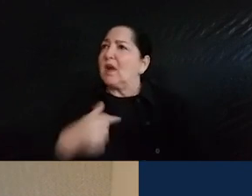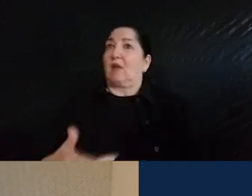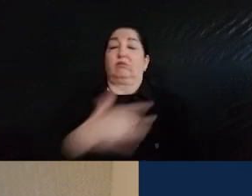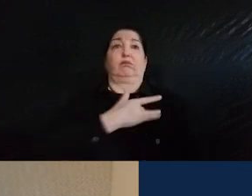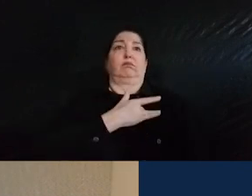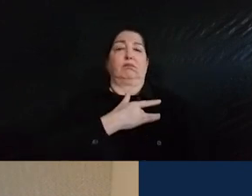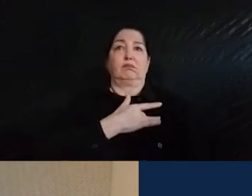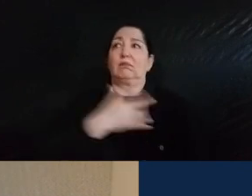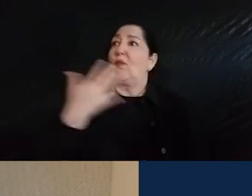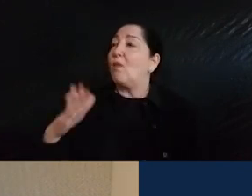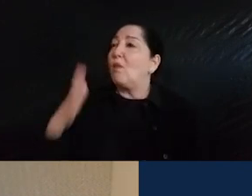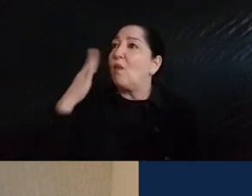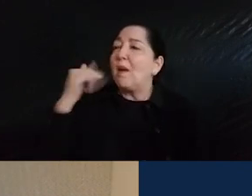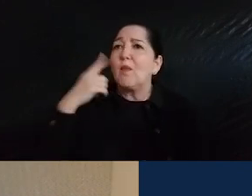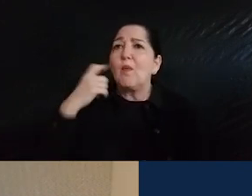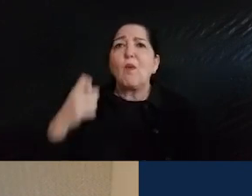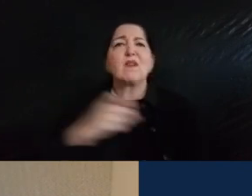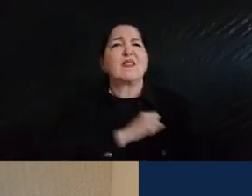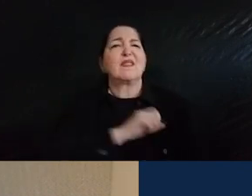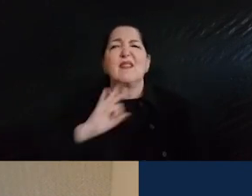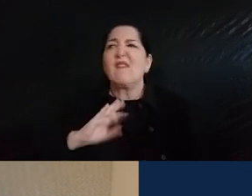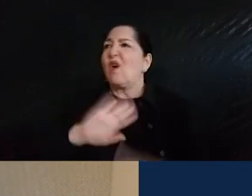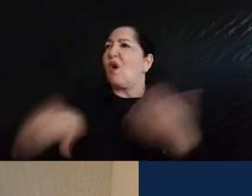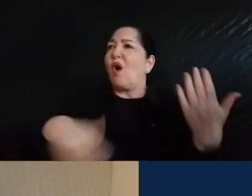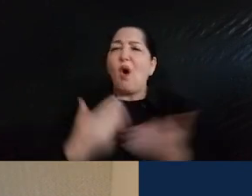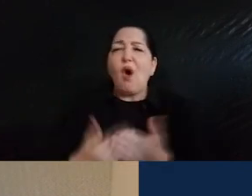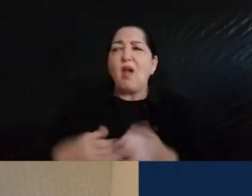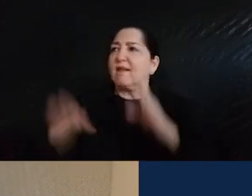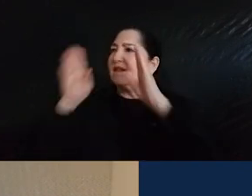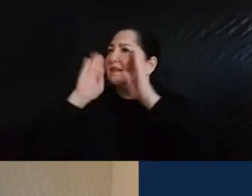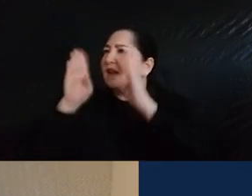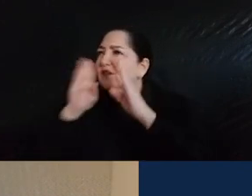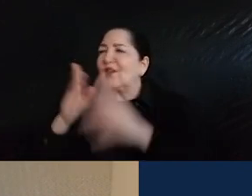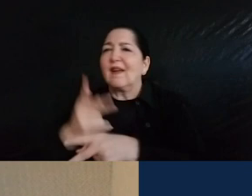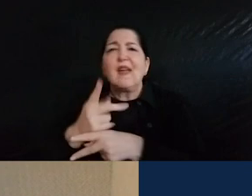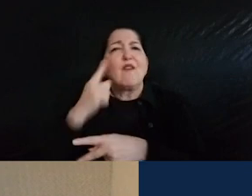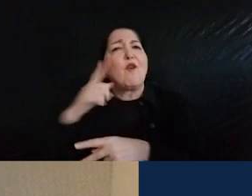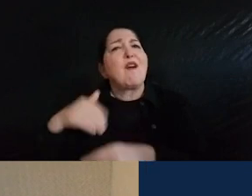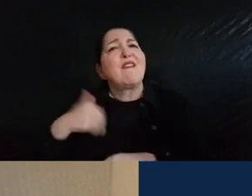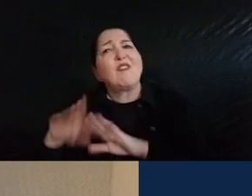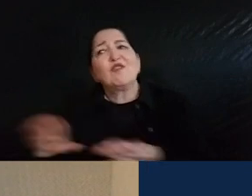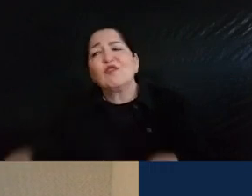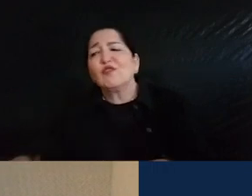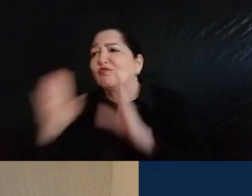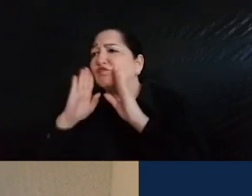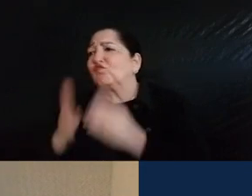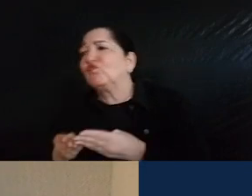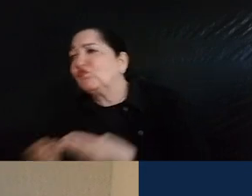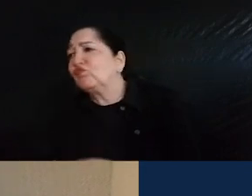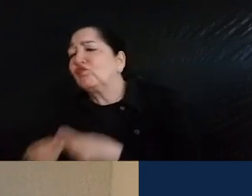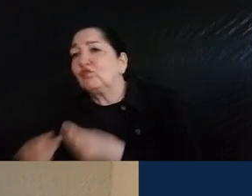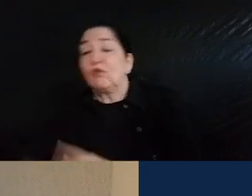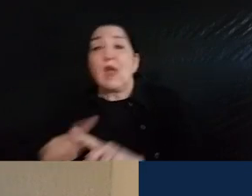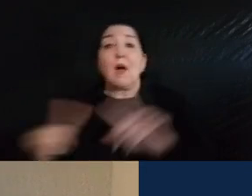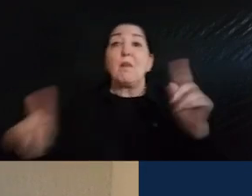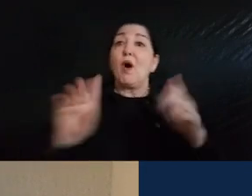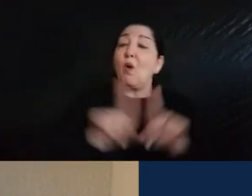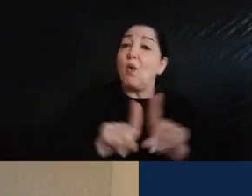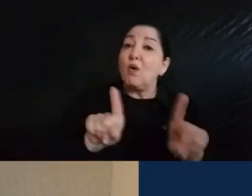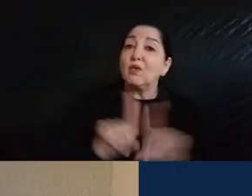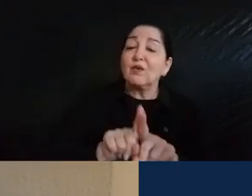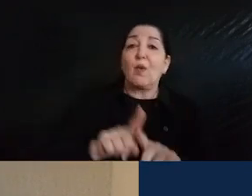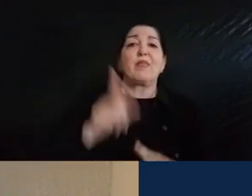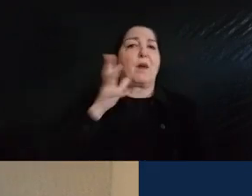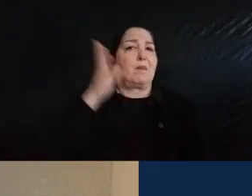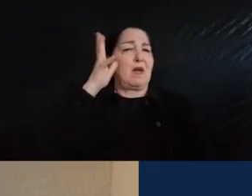struck not only by the attention and care of all the staff working with the young kids, but also the